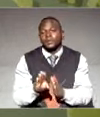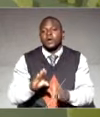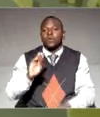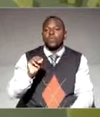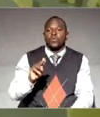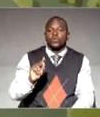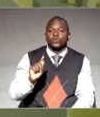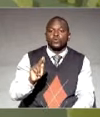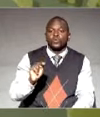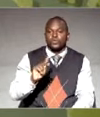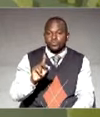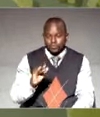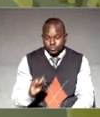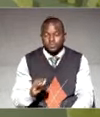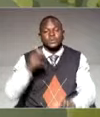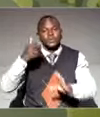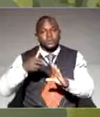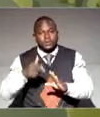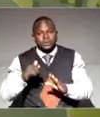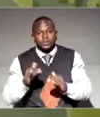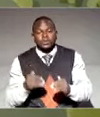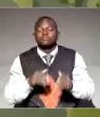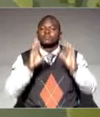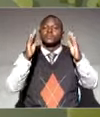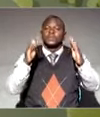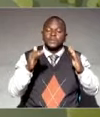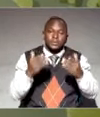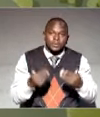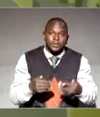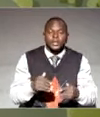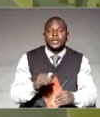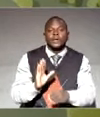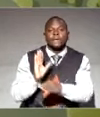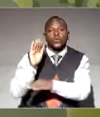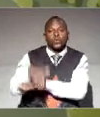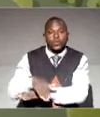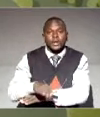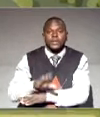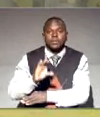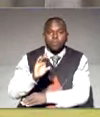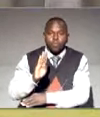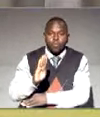addressing journalists at the media center, says the celebrations will be marked in Bududa District.